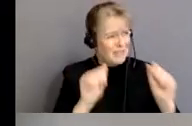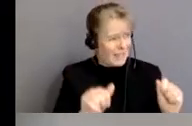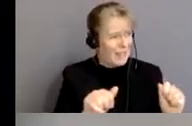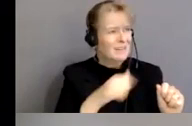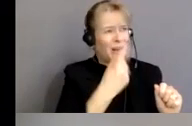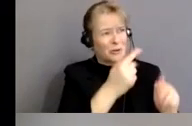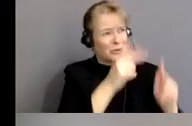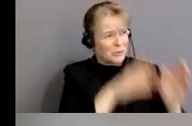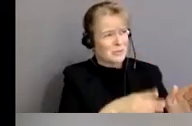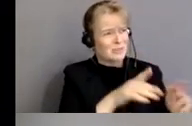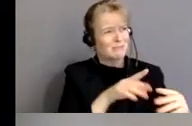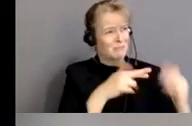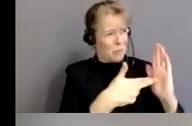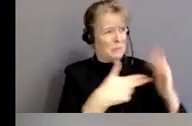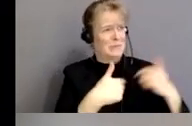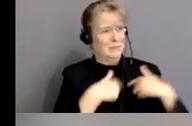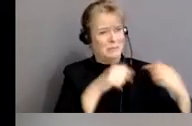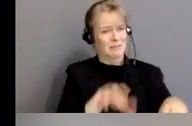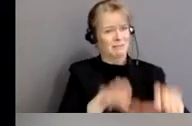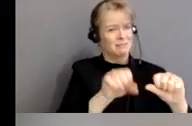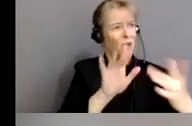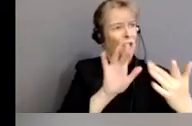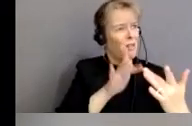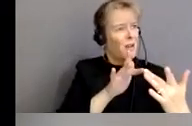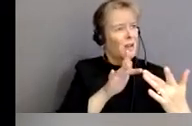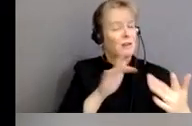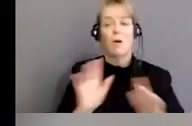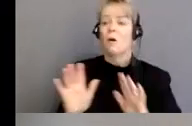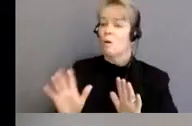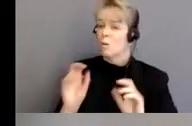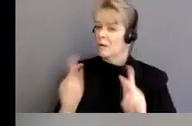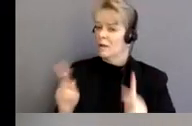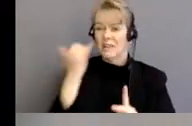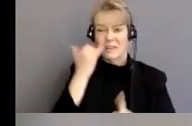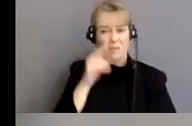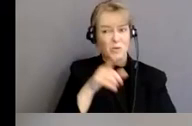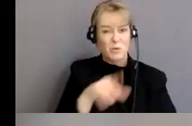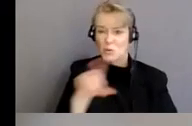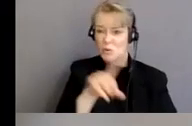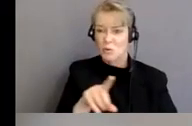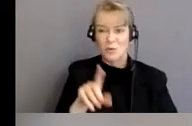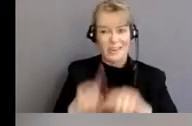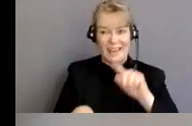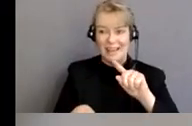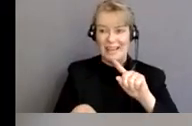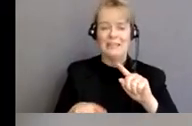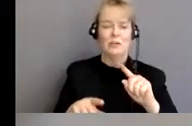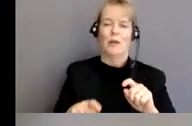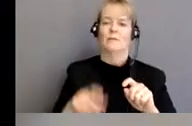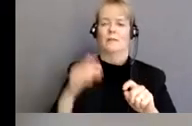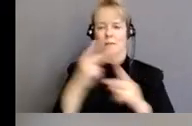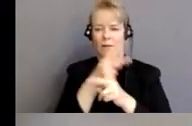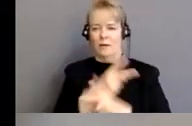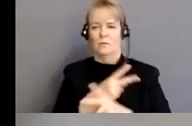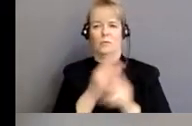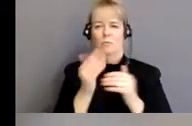in place where if you're not able to do something or unable to act, that someone else can step in and act on your behalf.